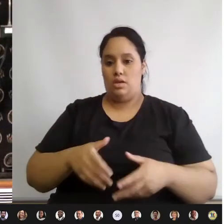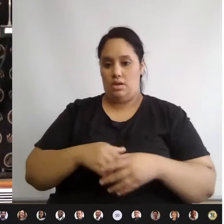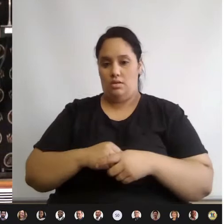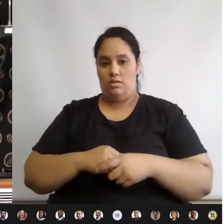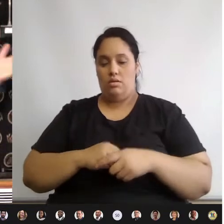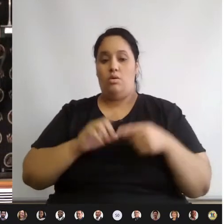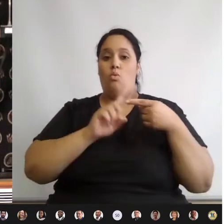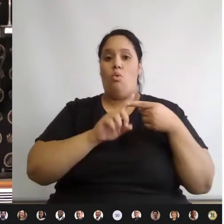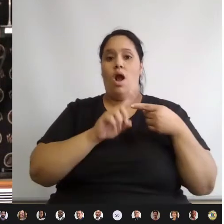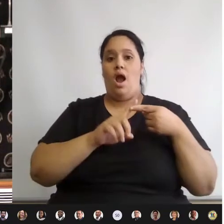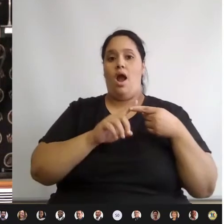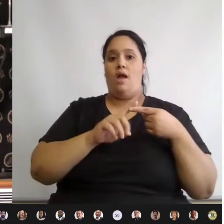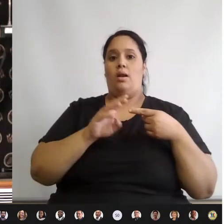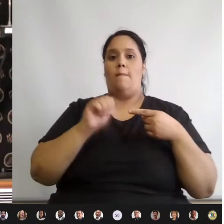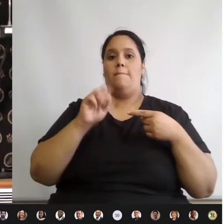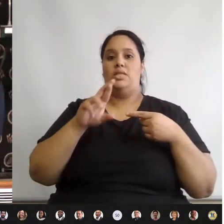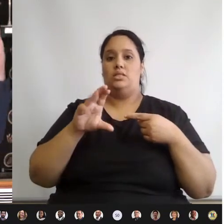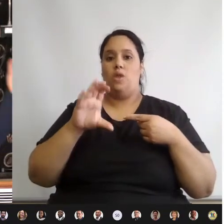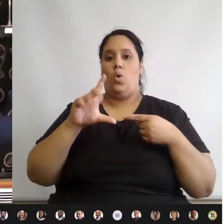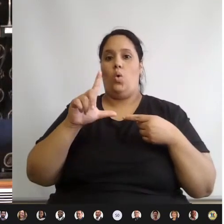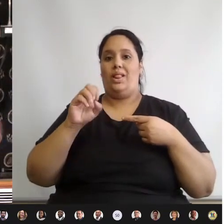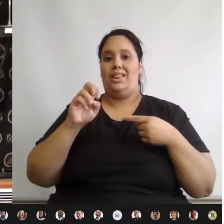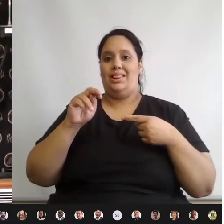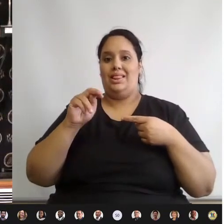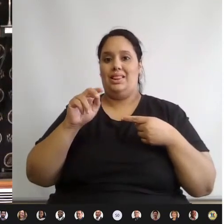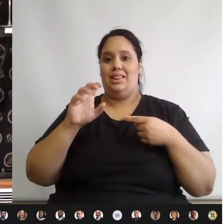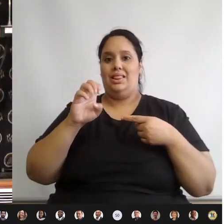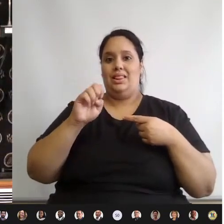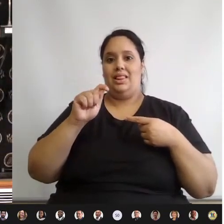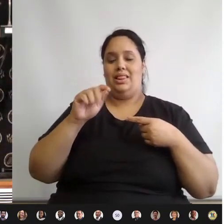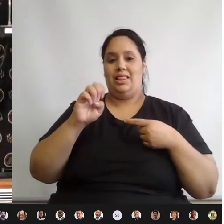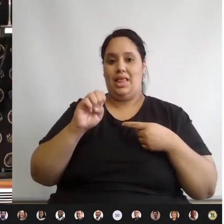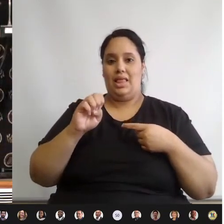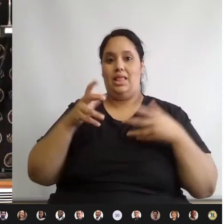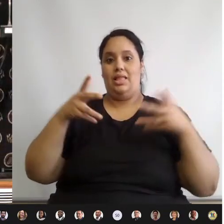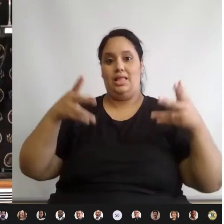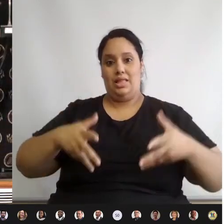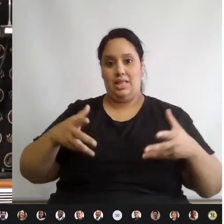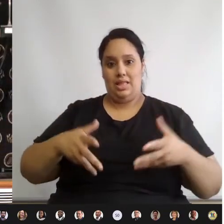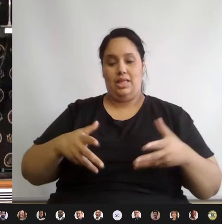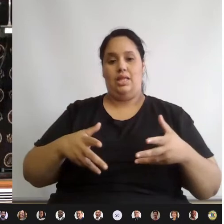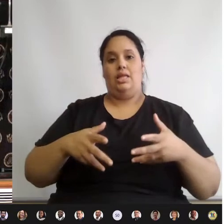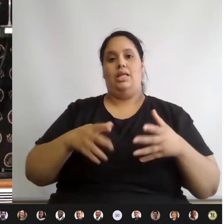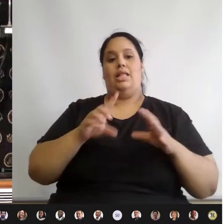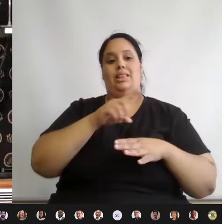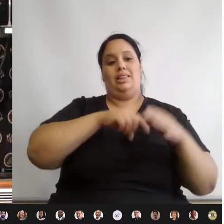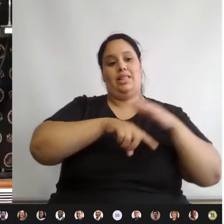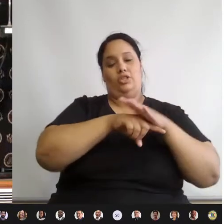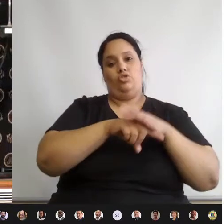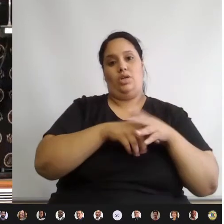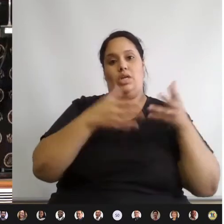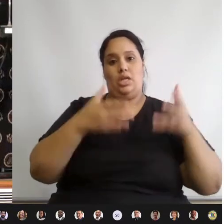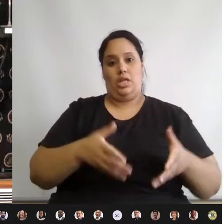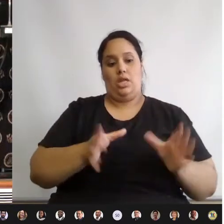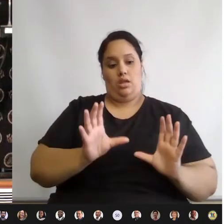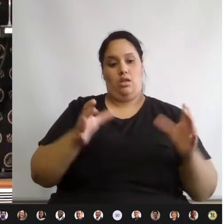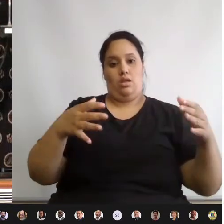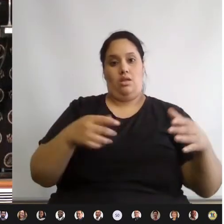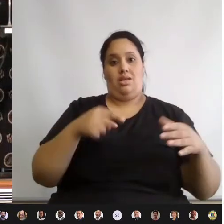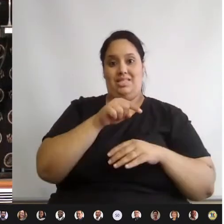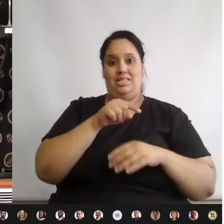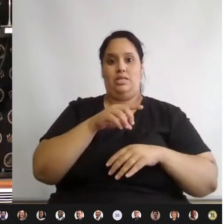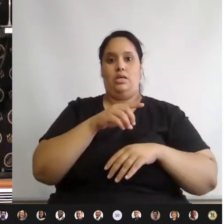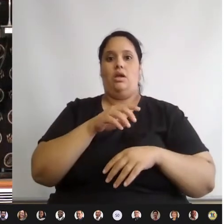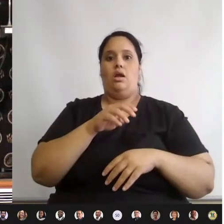Mr. Kluti in this constituency, in this jurisdiction, in this district. That Mr. Kluti, a